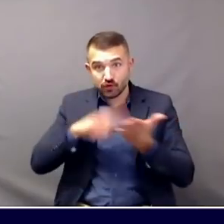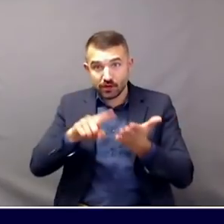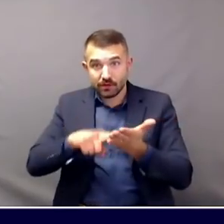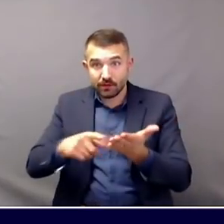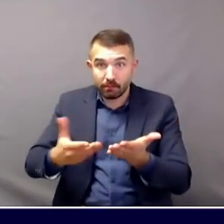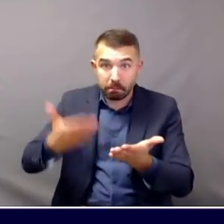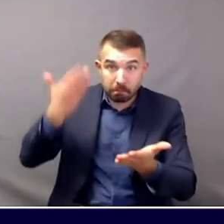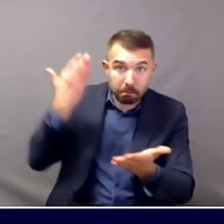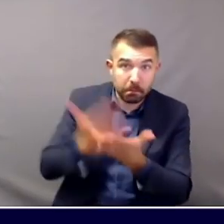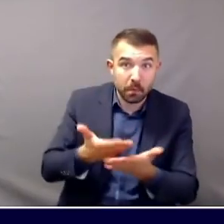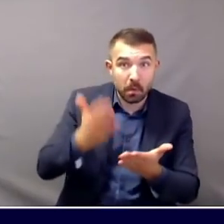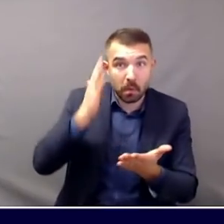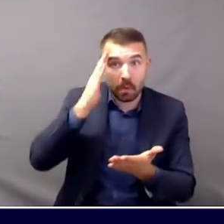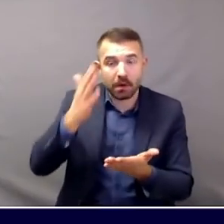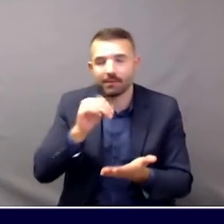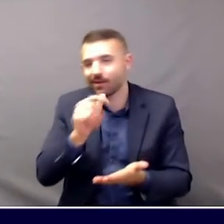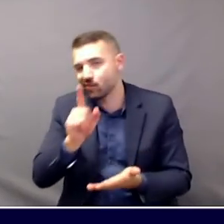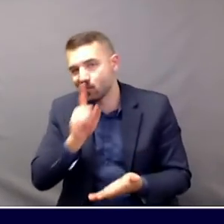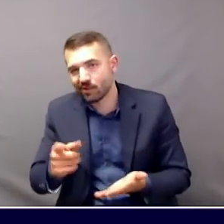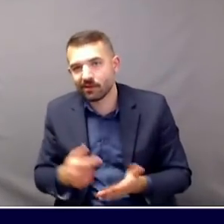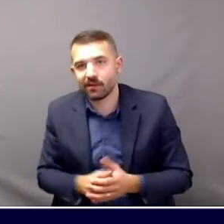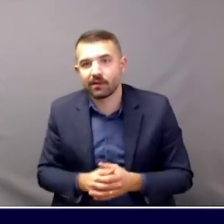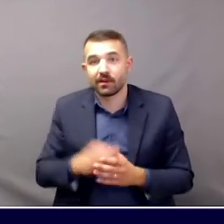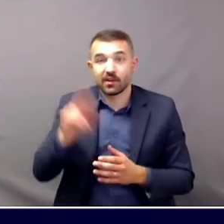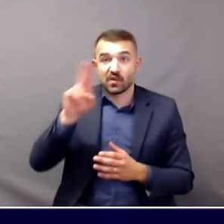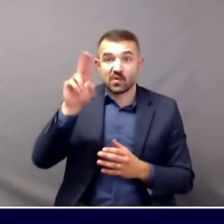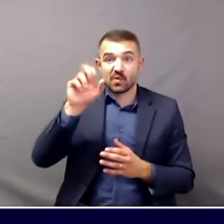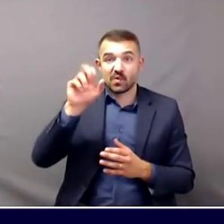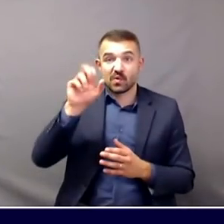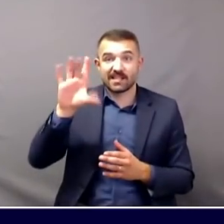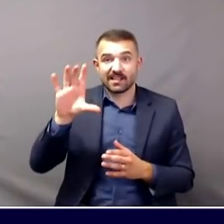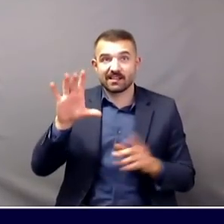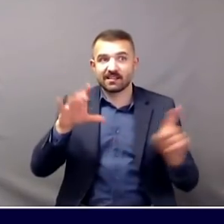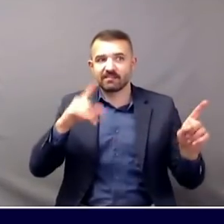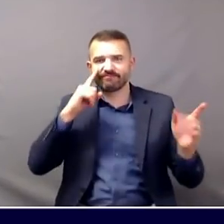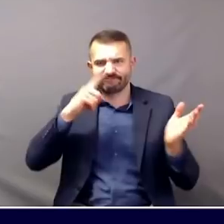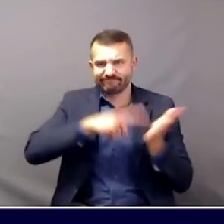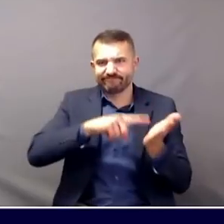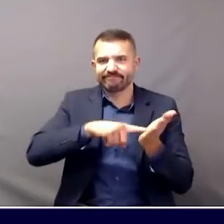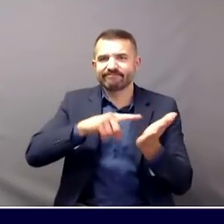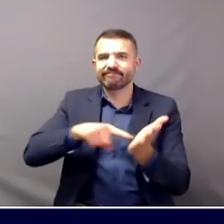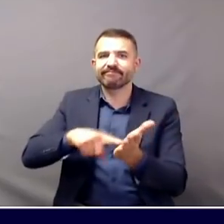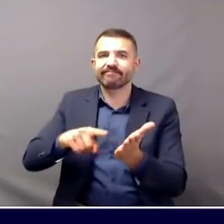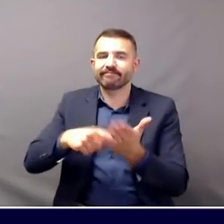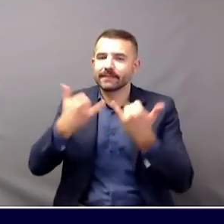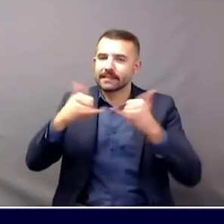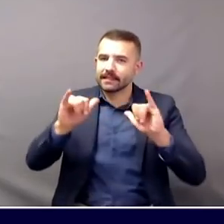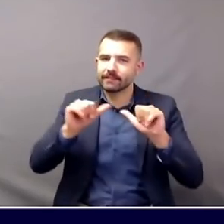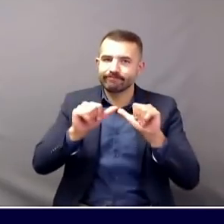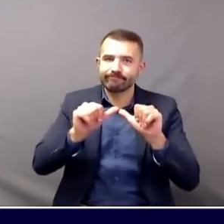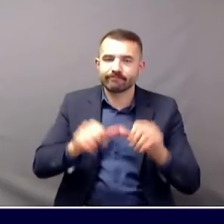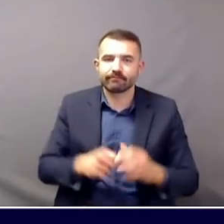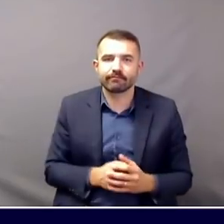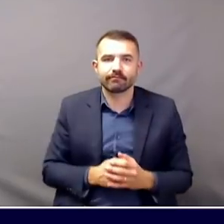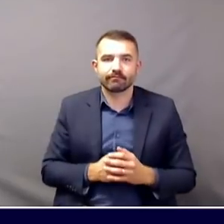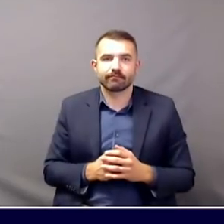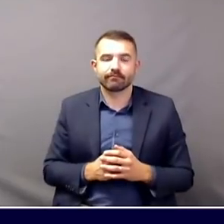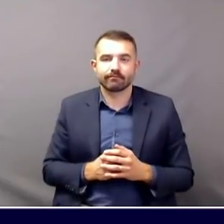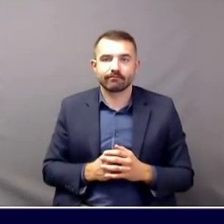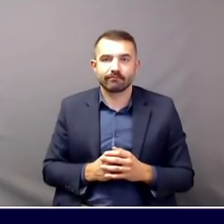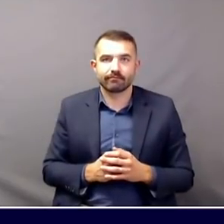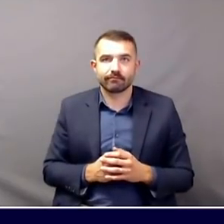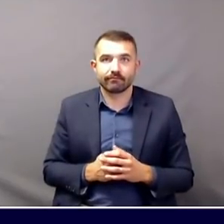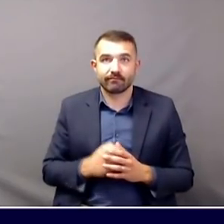some epidemiologists at the US CDC are trying to get a better sense of. So is that why hockey was singled out regionally